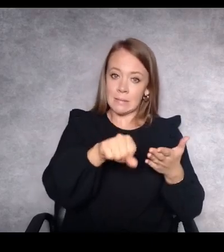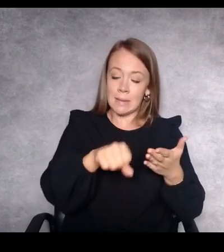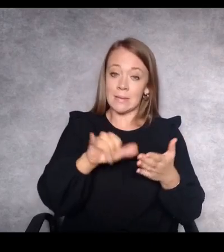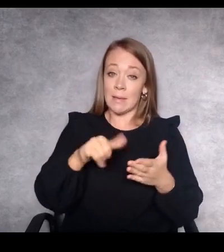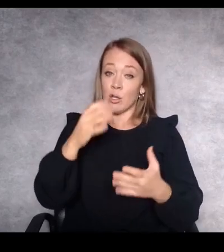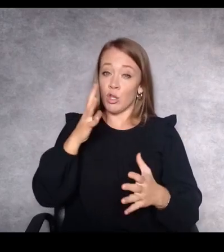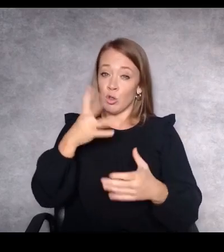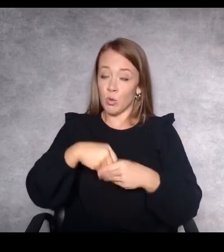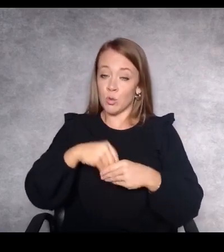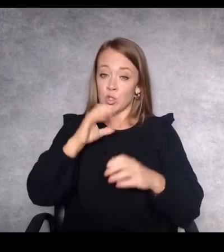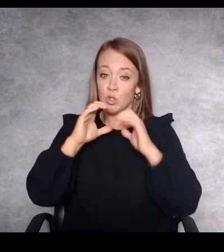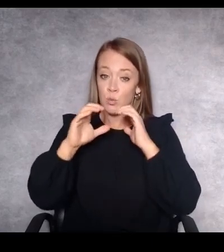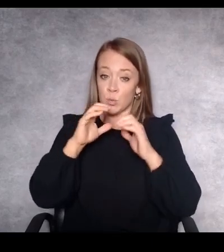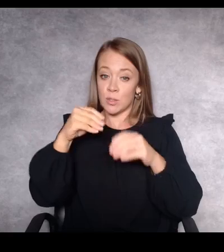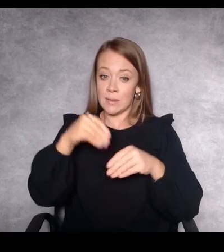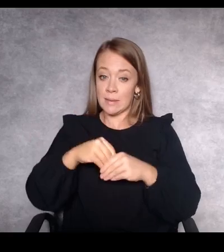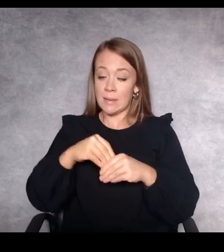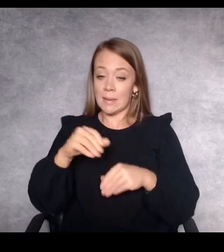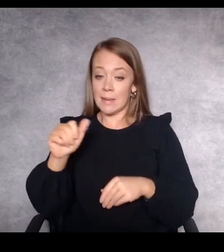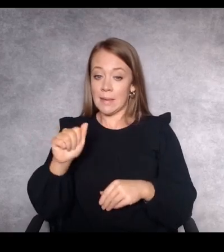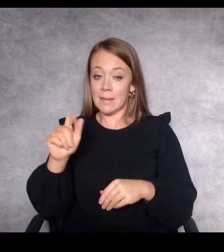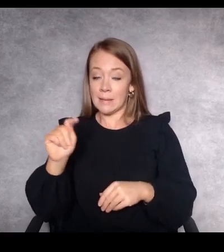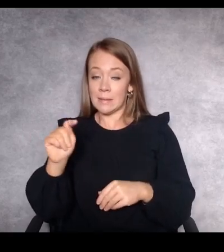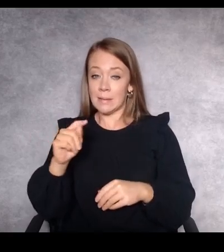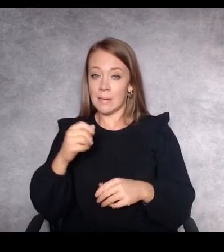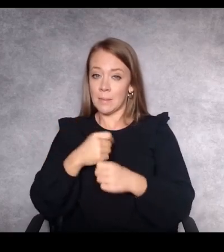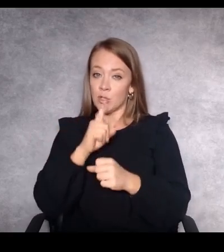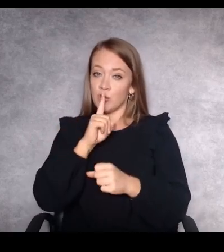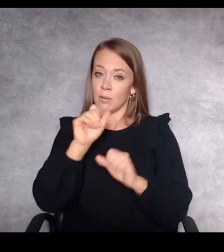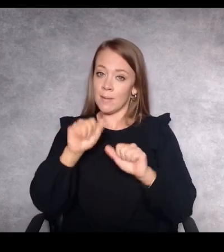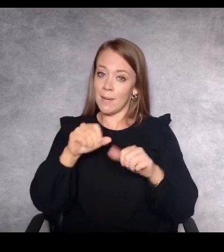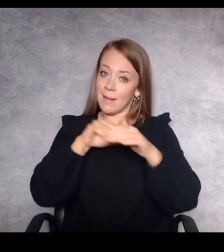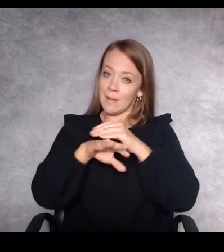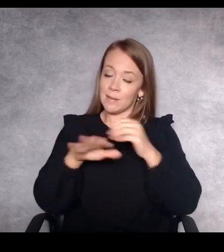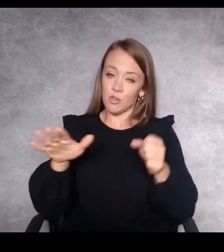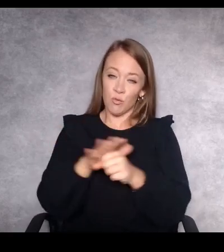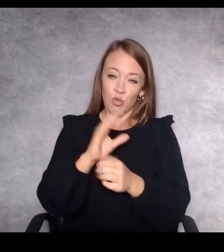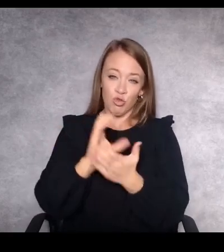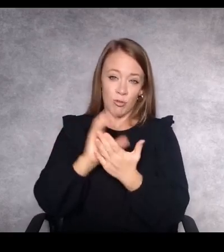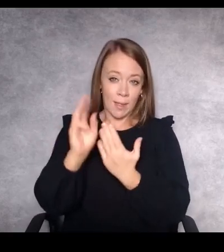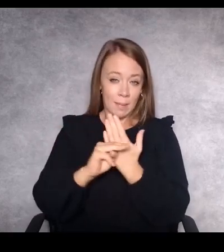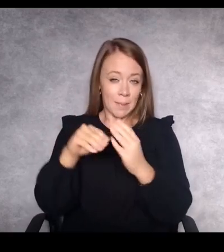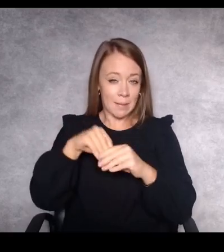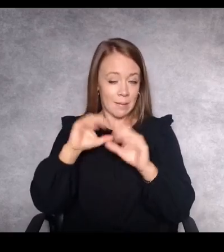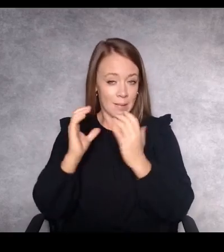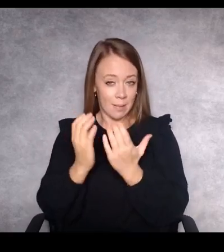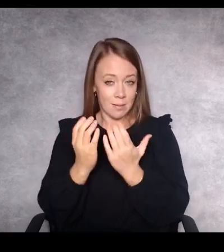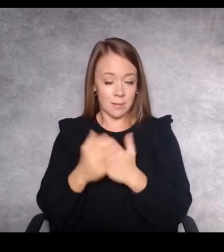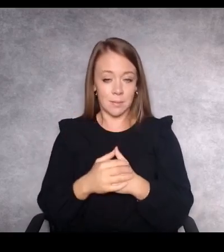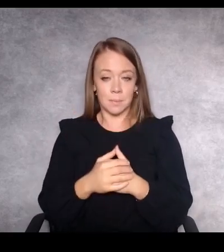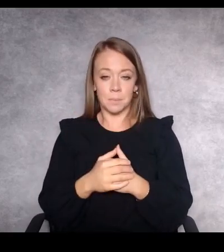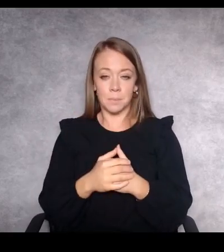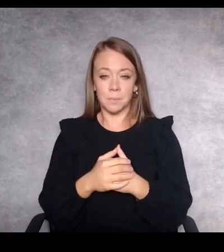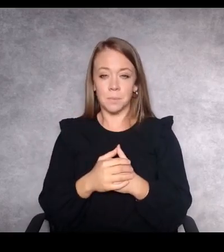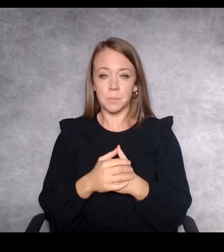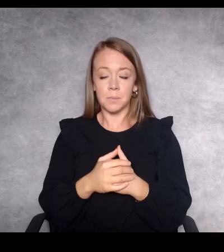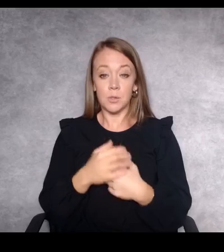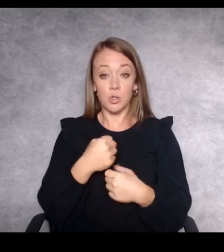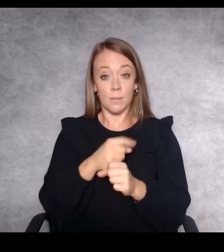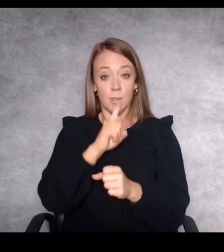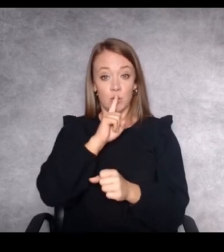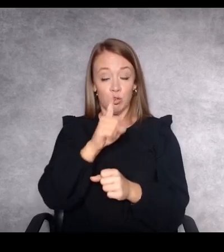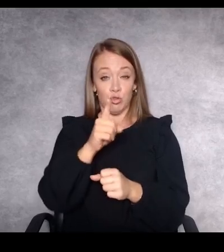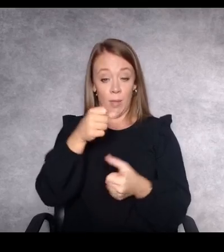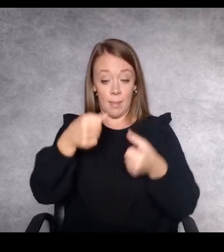communication and AT to ensure a student is able to access their general curriculum. In order to ensure